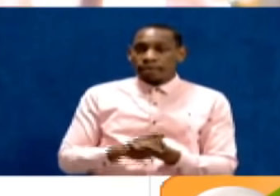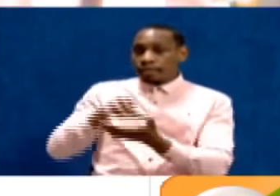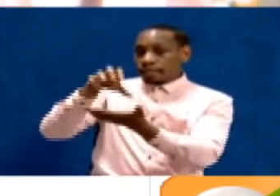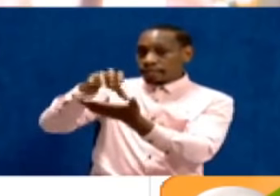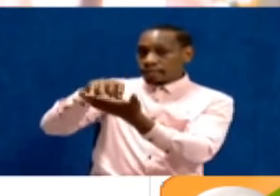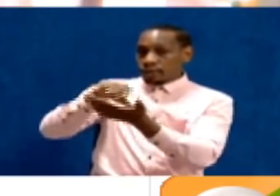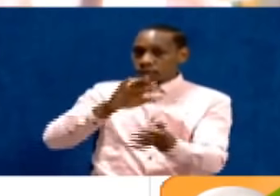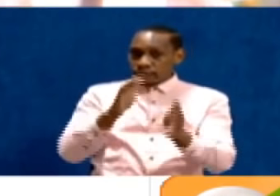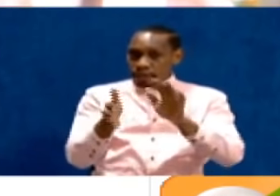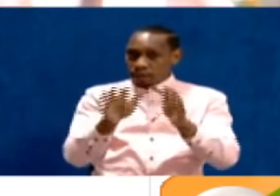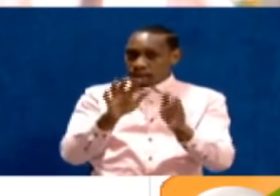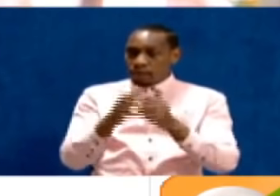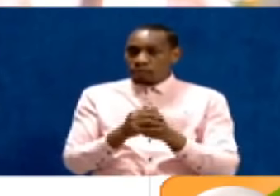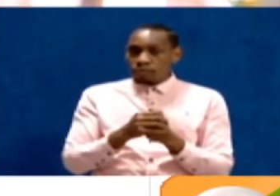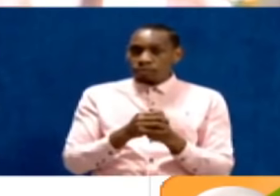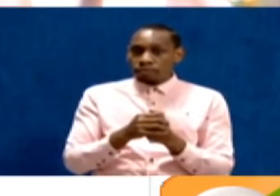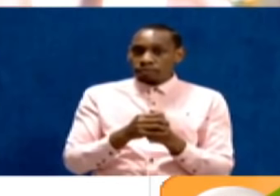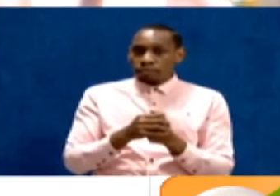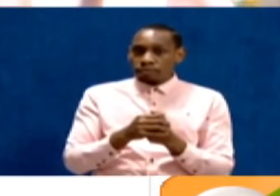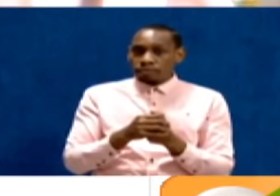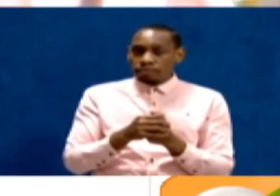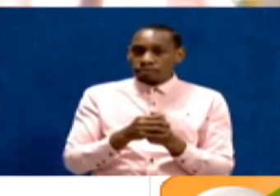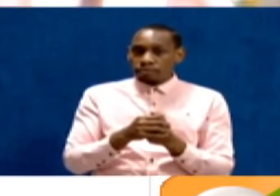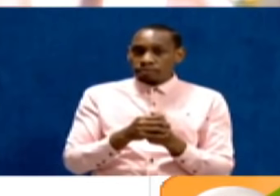it would appear that